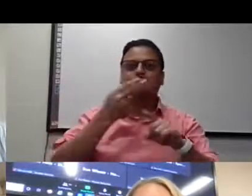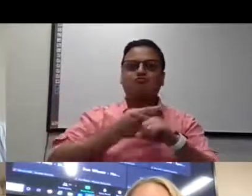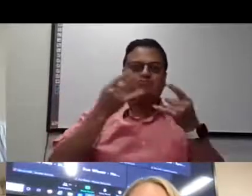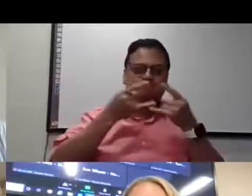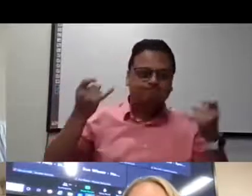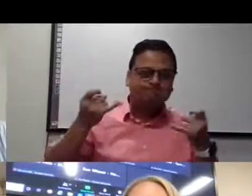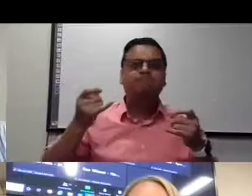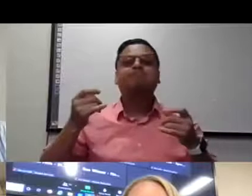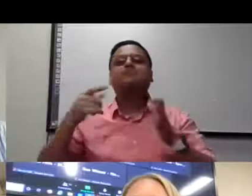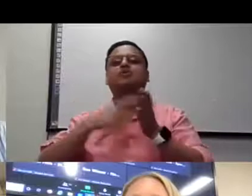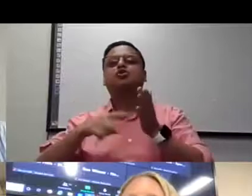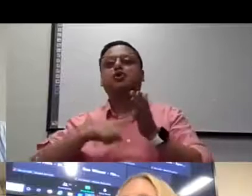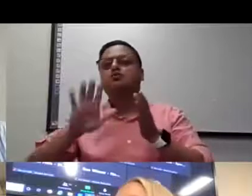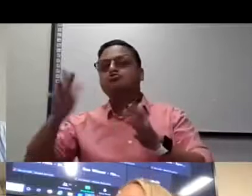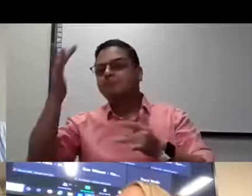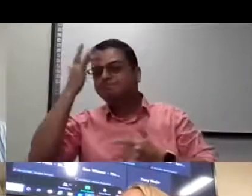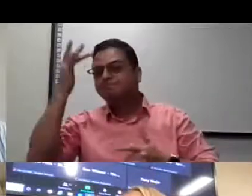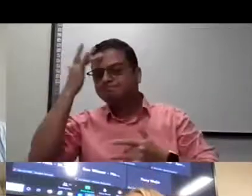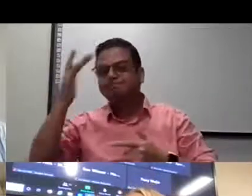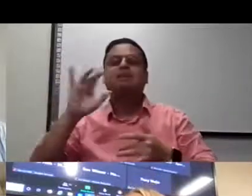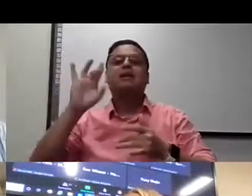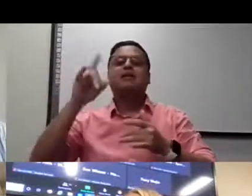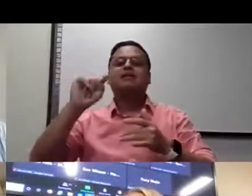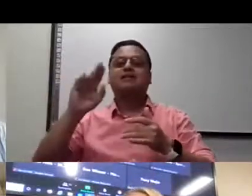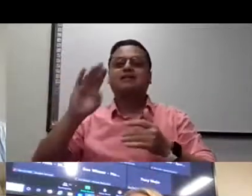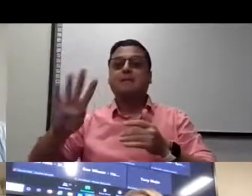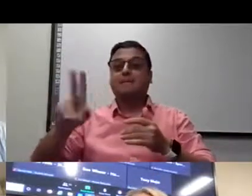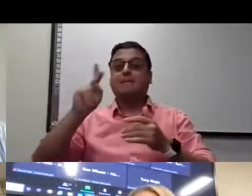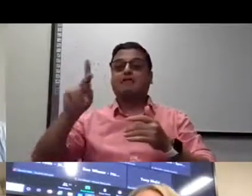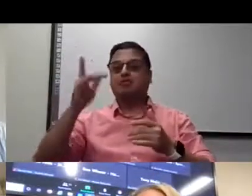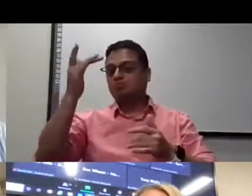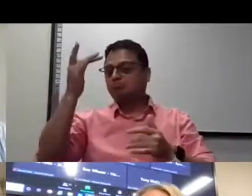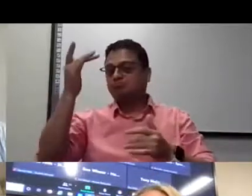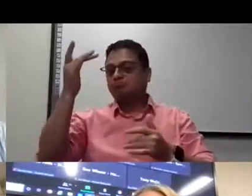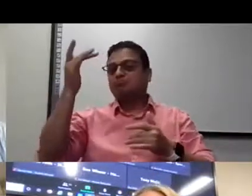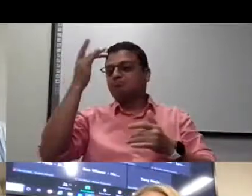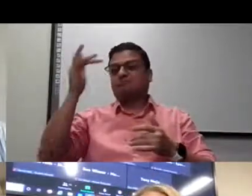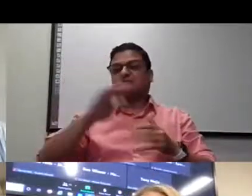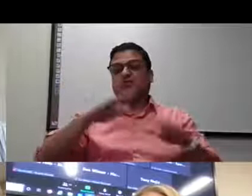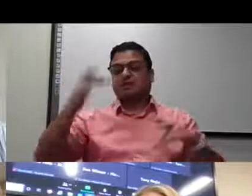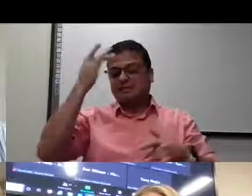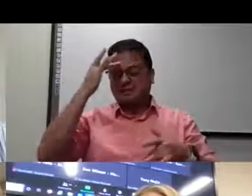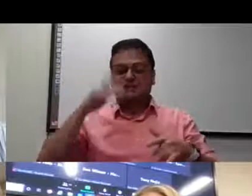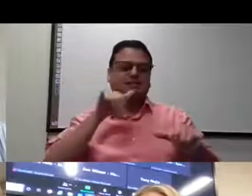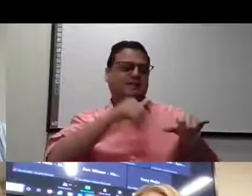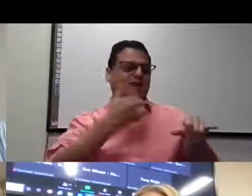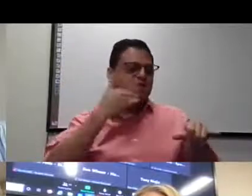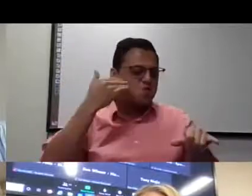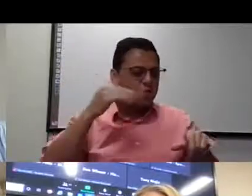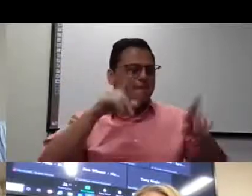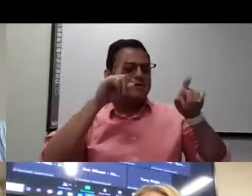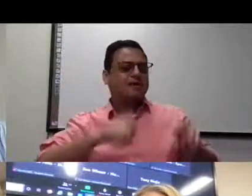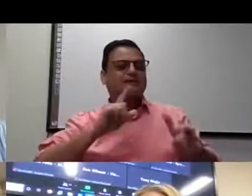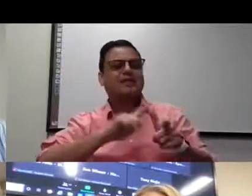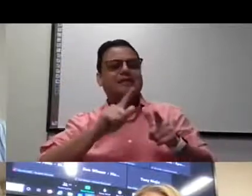symptoms. When we come back on the 18th, if your child isn't feeling well, get them tested, keep them home until we find out those results, so that